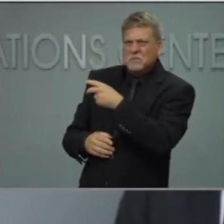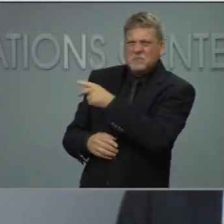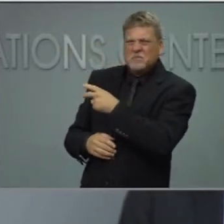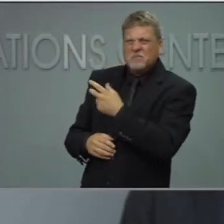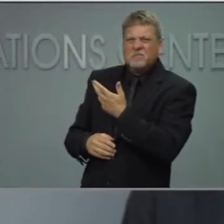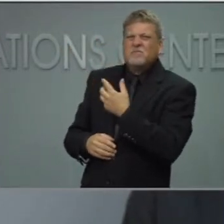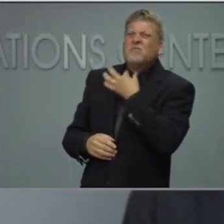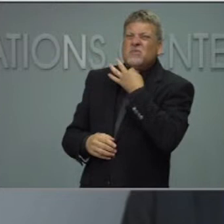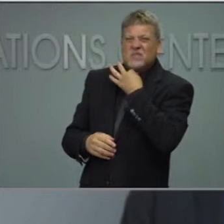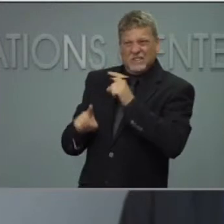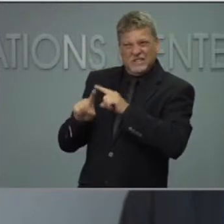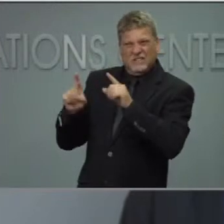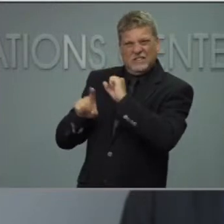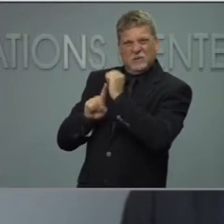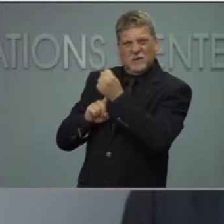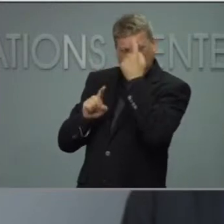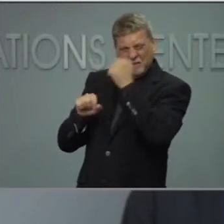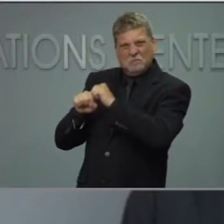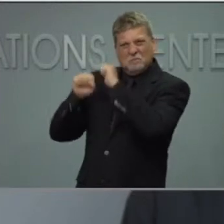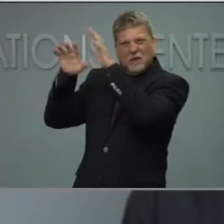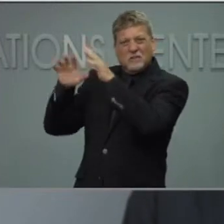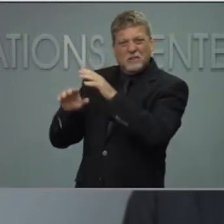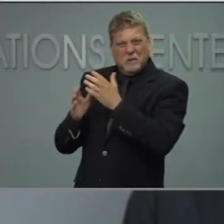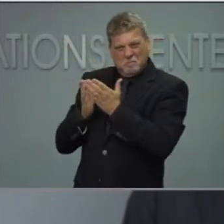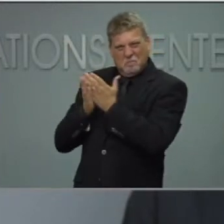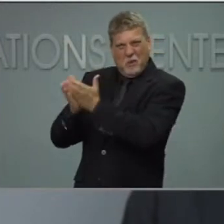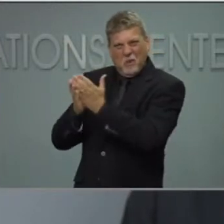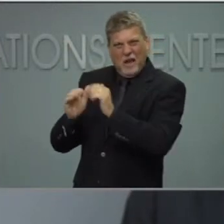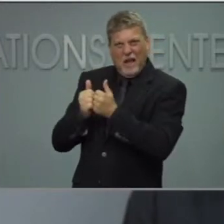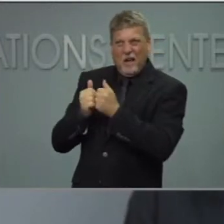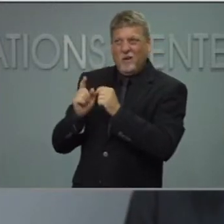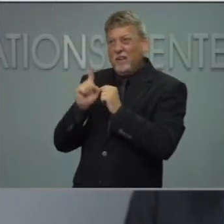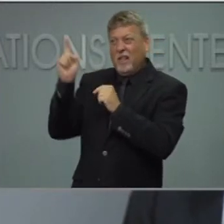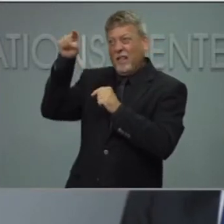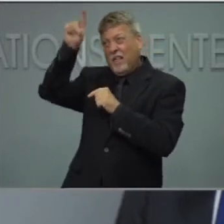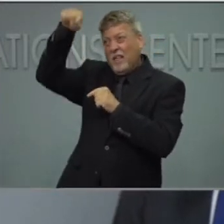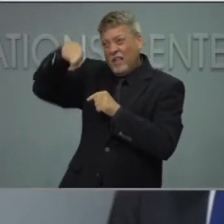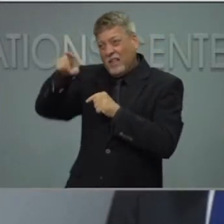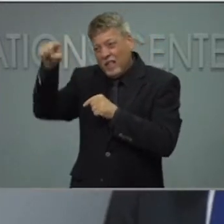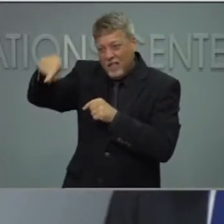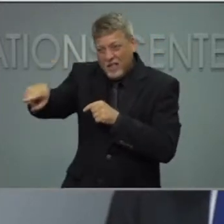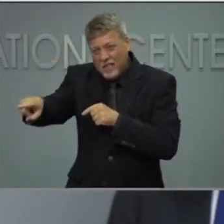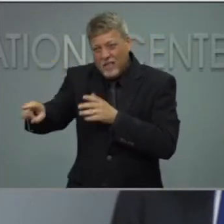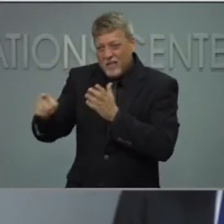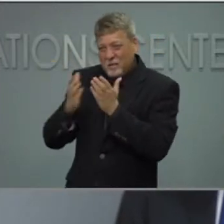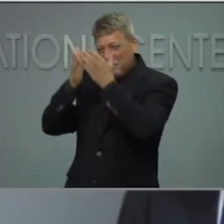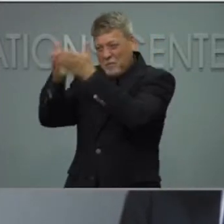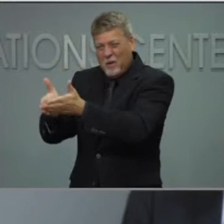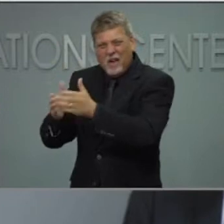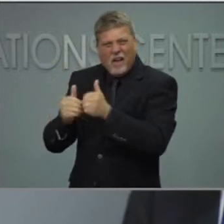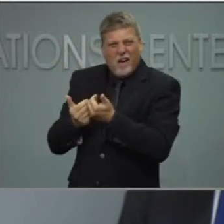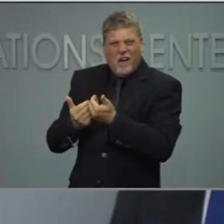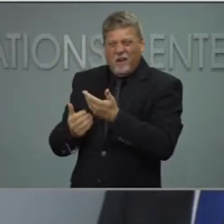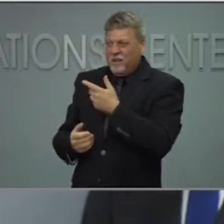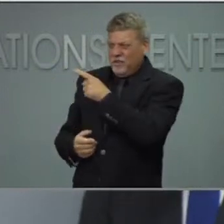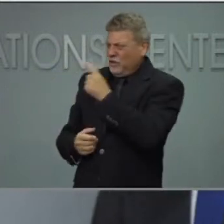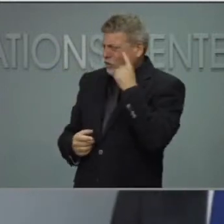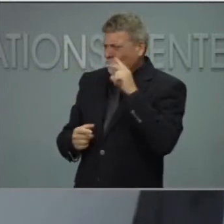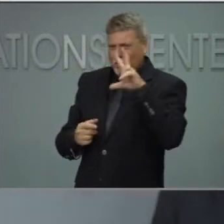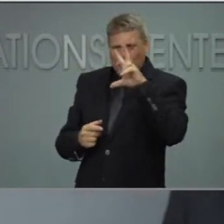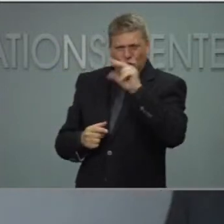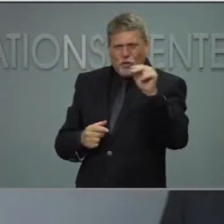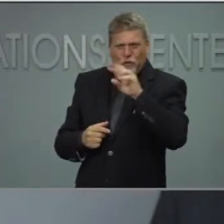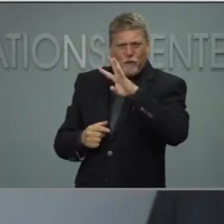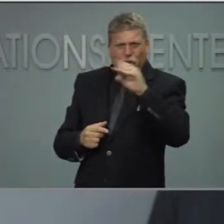mountains. So how do you get to people? I heard that, and there are reports of, first of all, like 30 people still missing or unaccounted for, kids who got